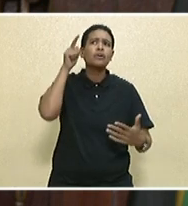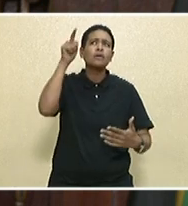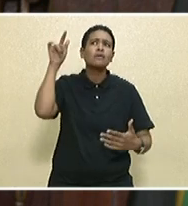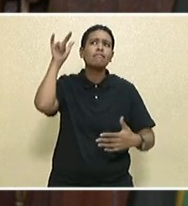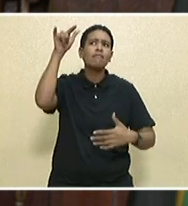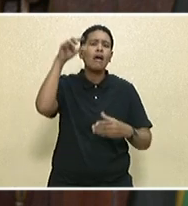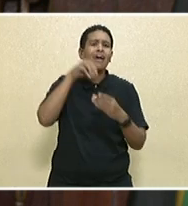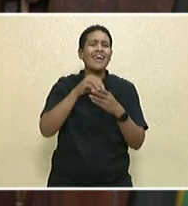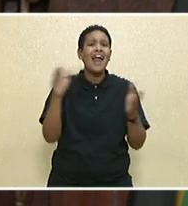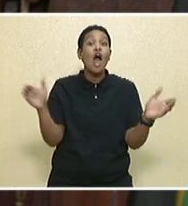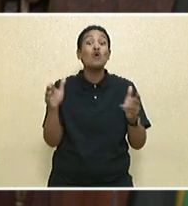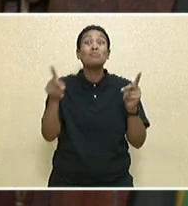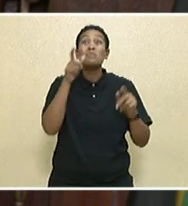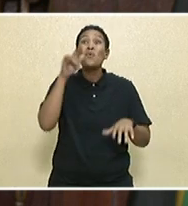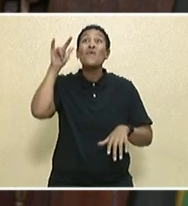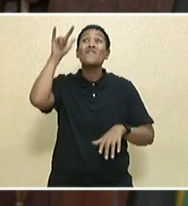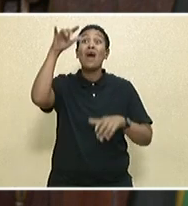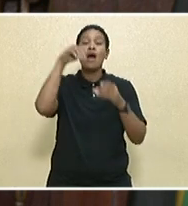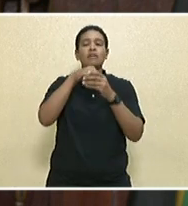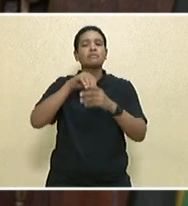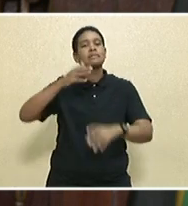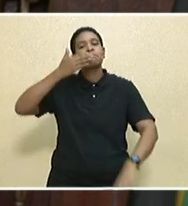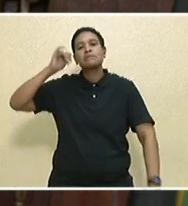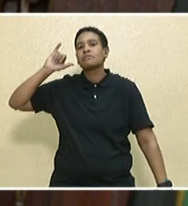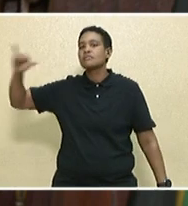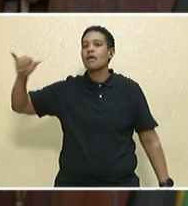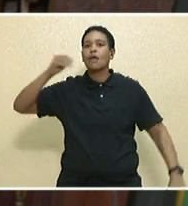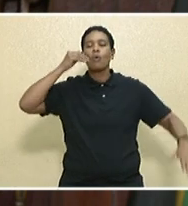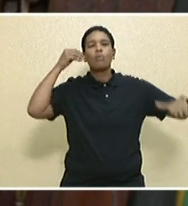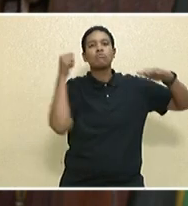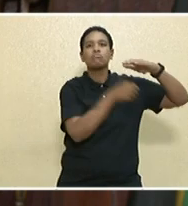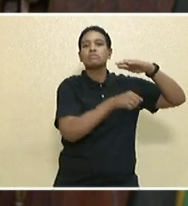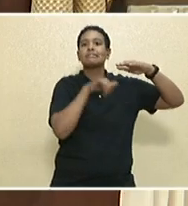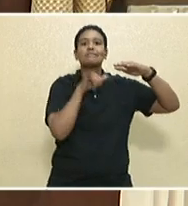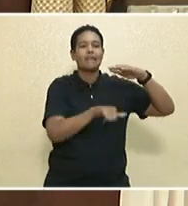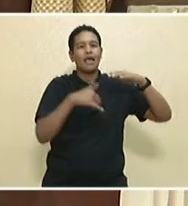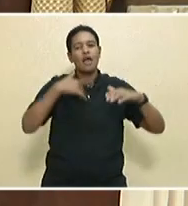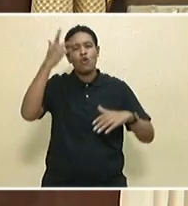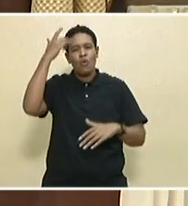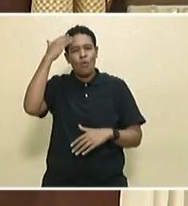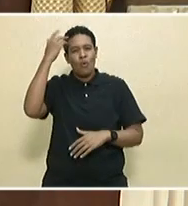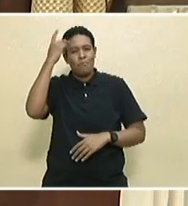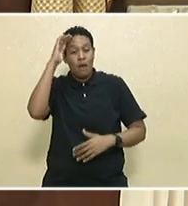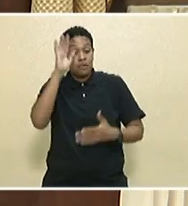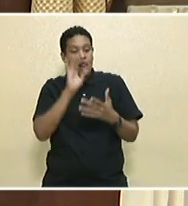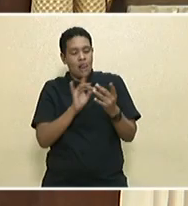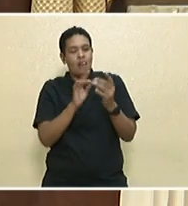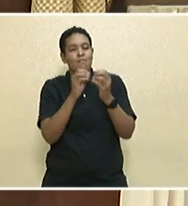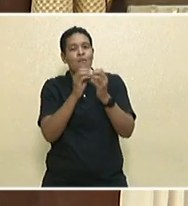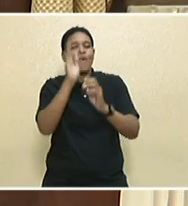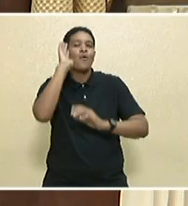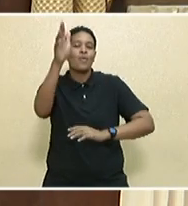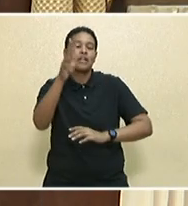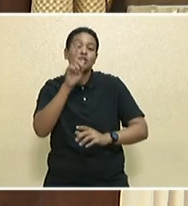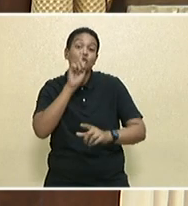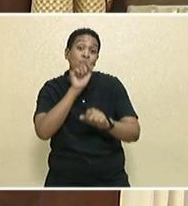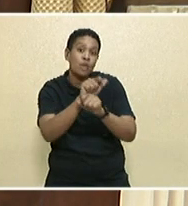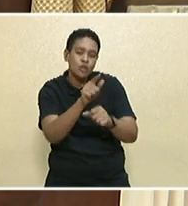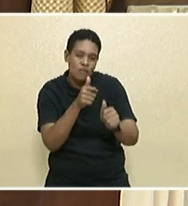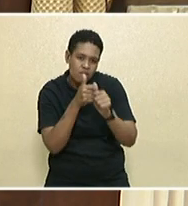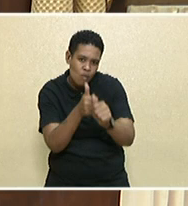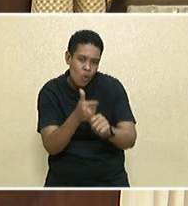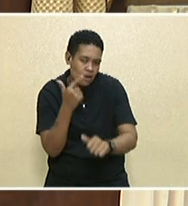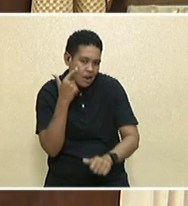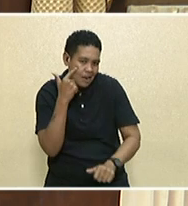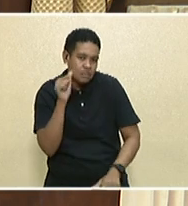to home quarantine. And I know the PM will comment a little more on that as it relates to the extent of our engagement to ensure that that is followed. Thank